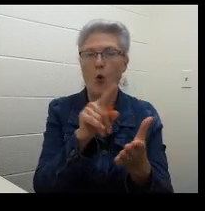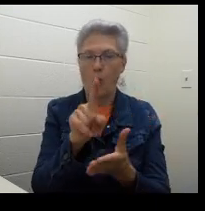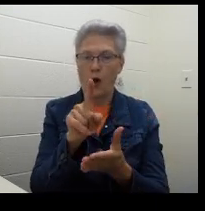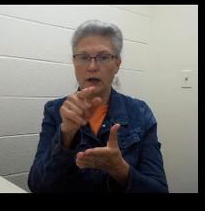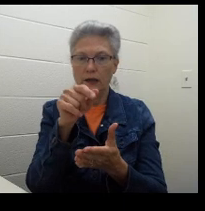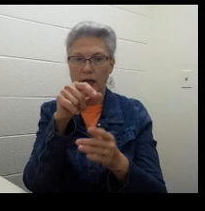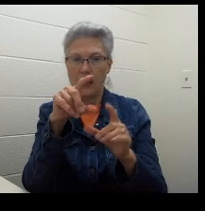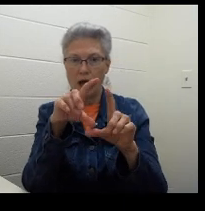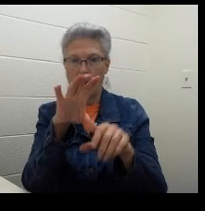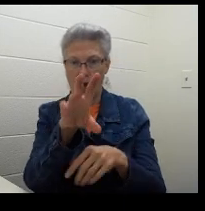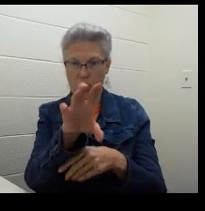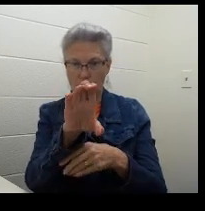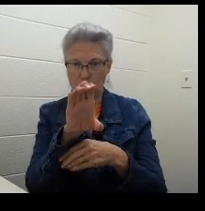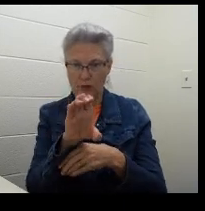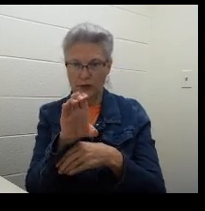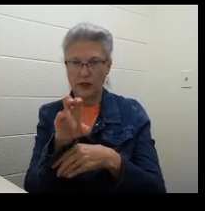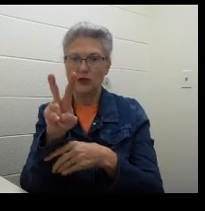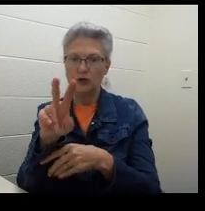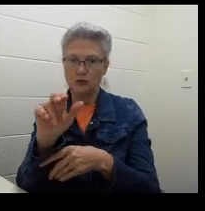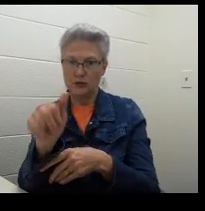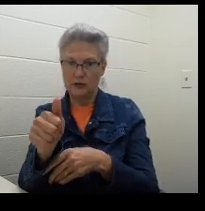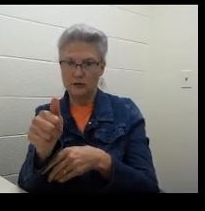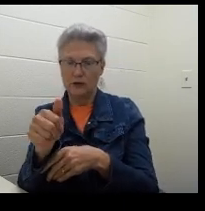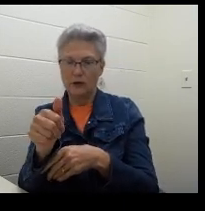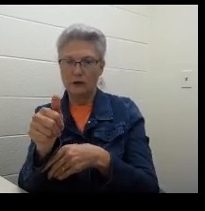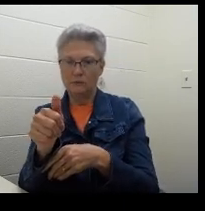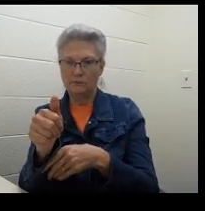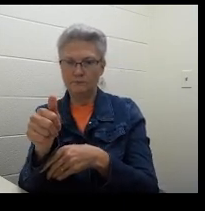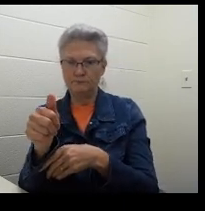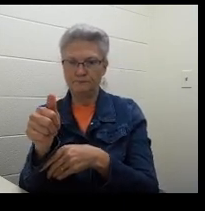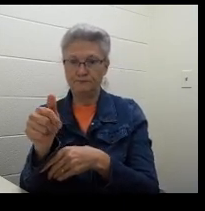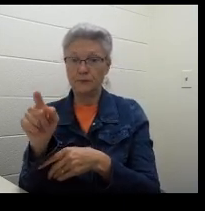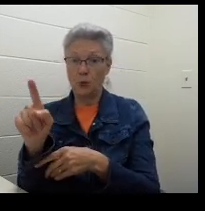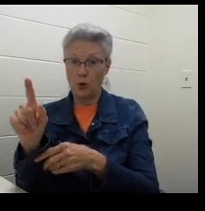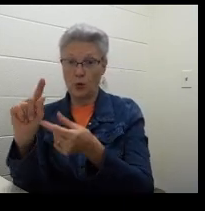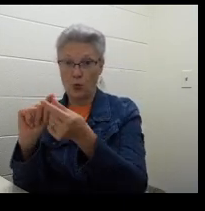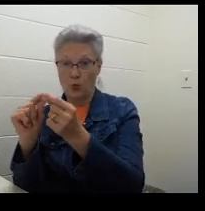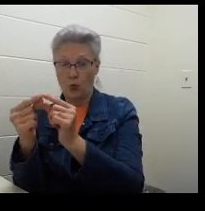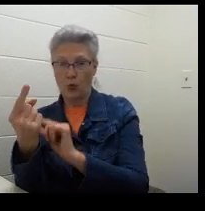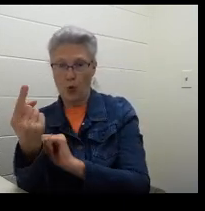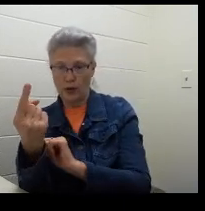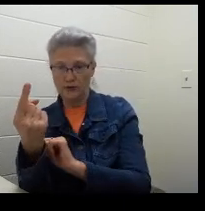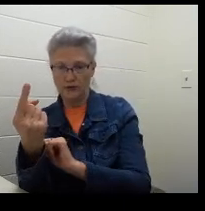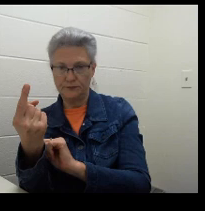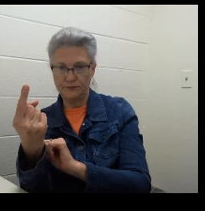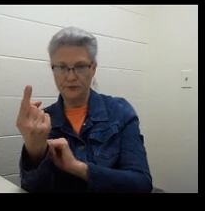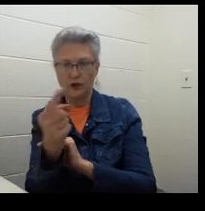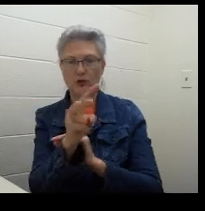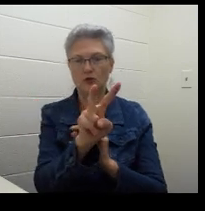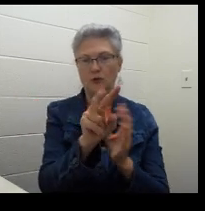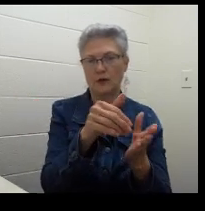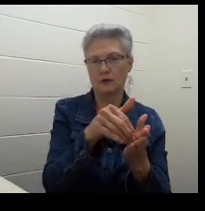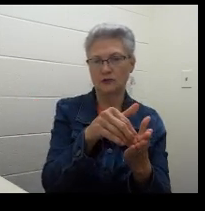in the hundreds, two in the tens, and one in the ones. So again, we have